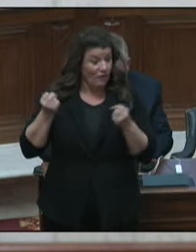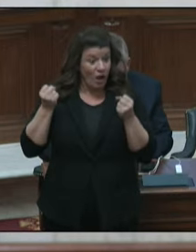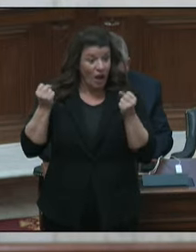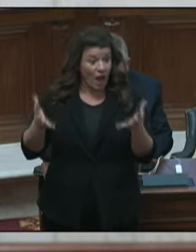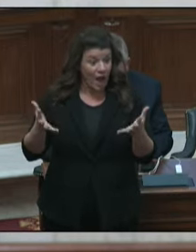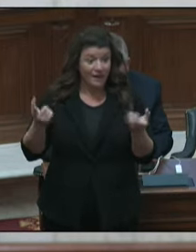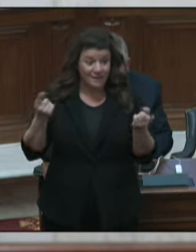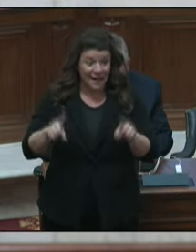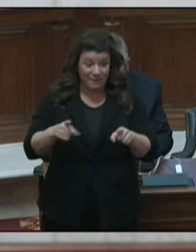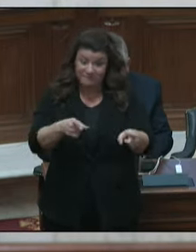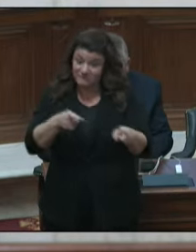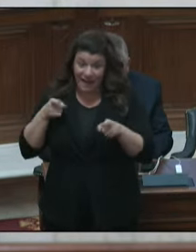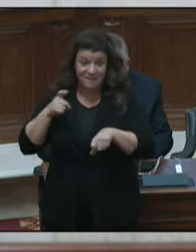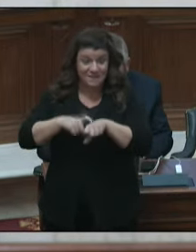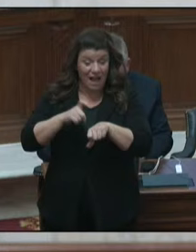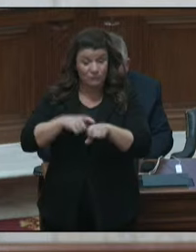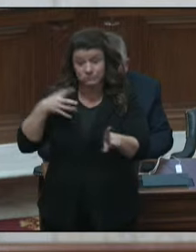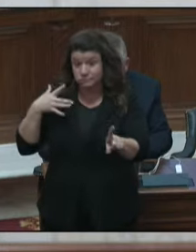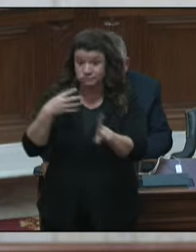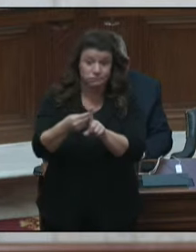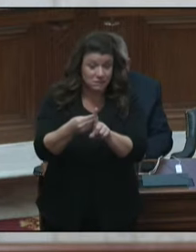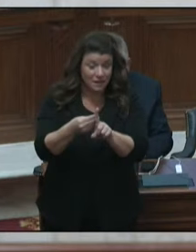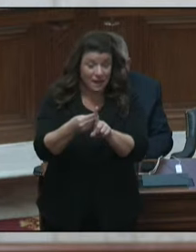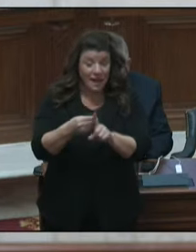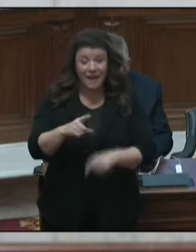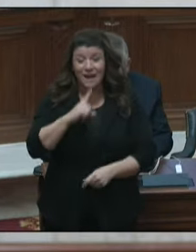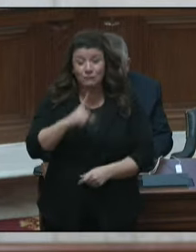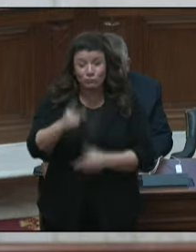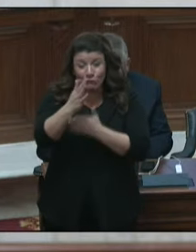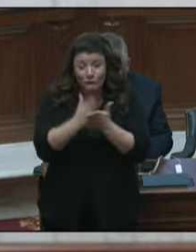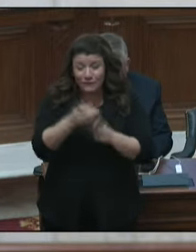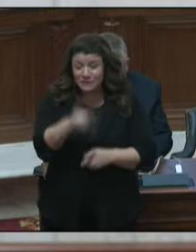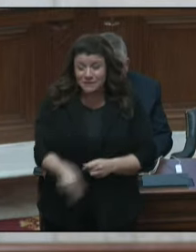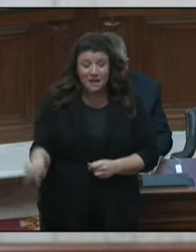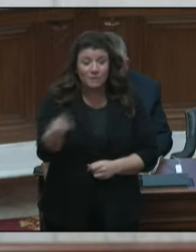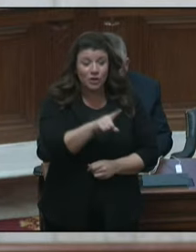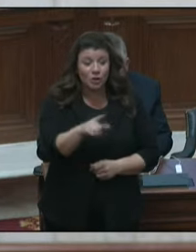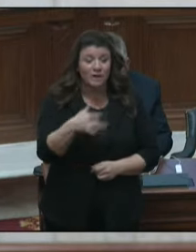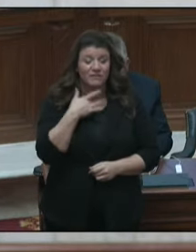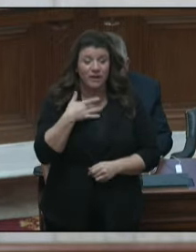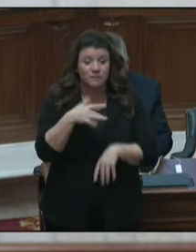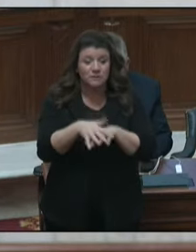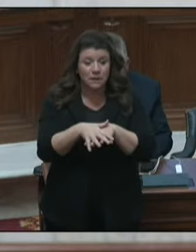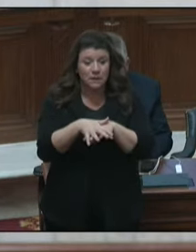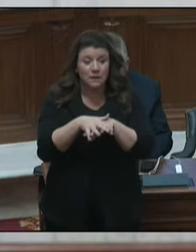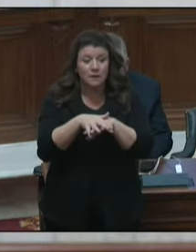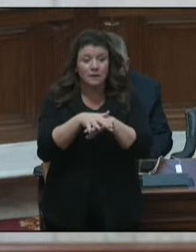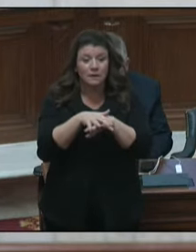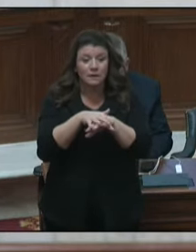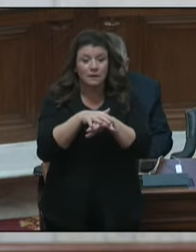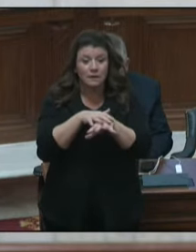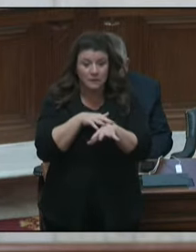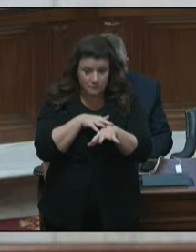really fast. And I'm sure for several of you, it's gone really slow.